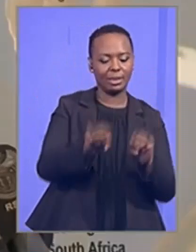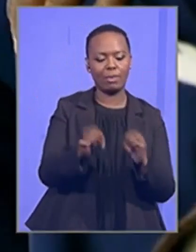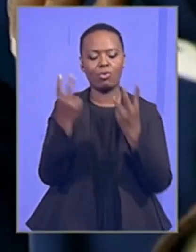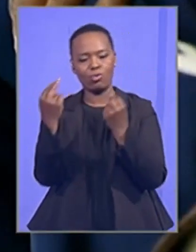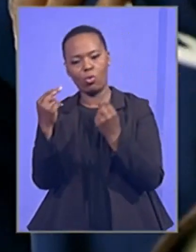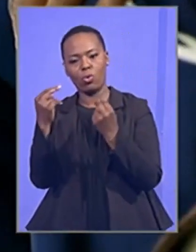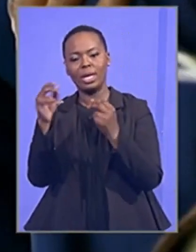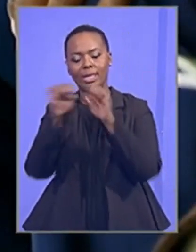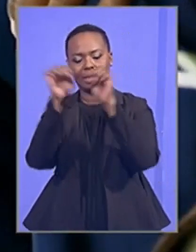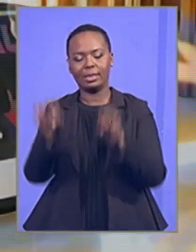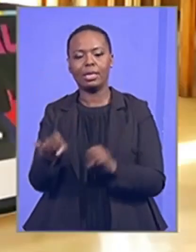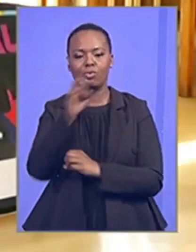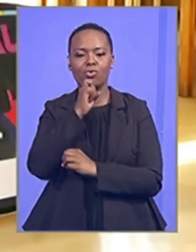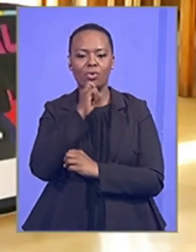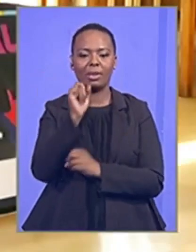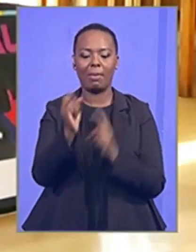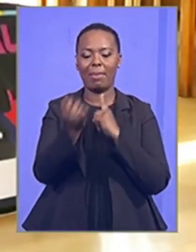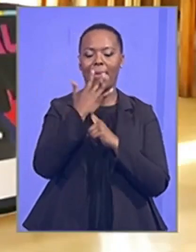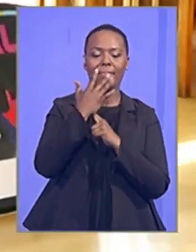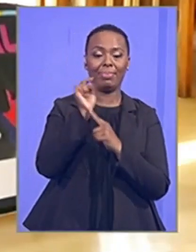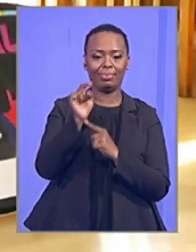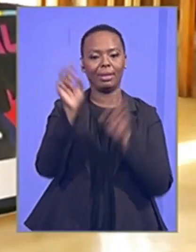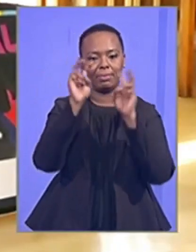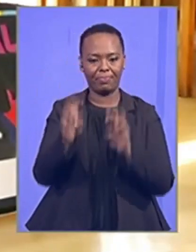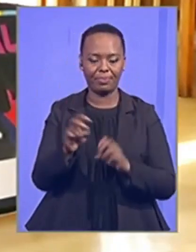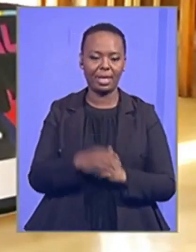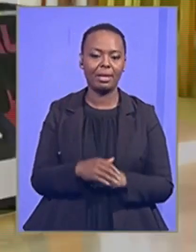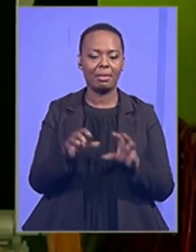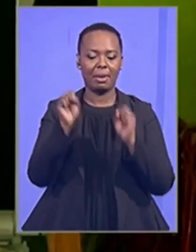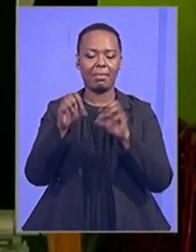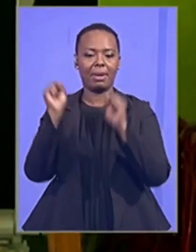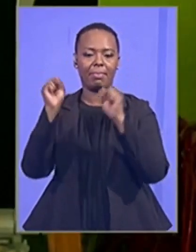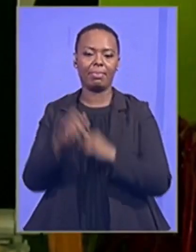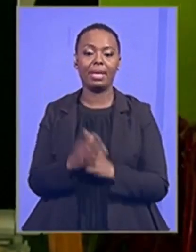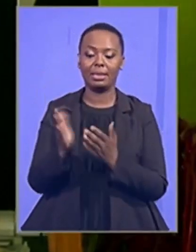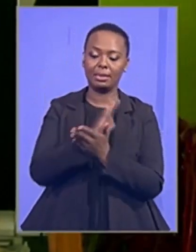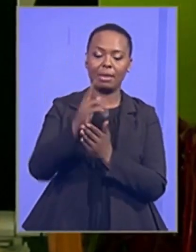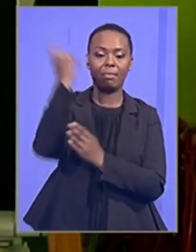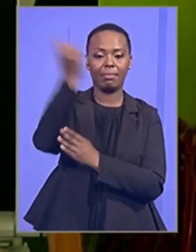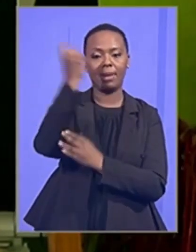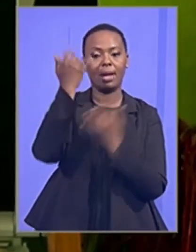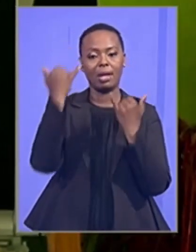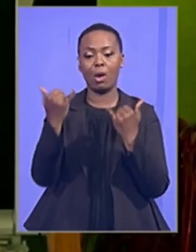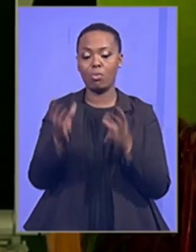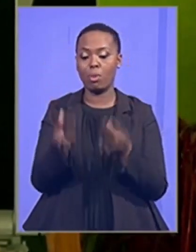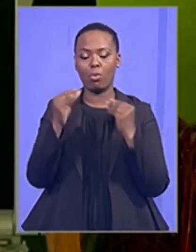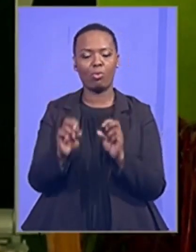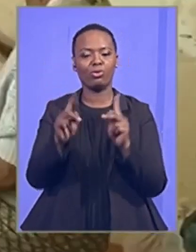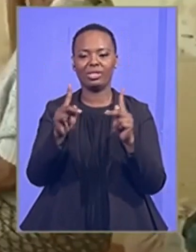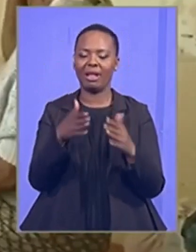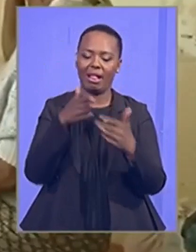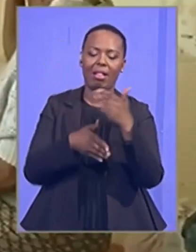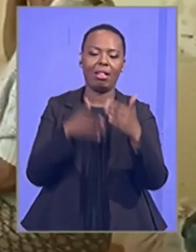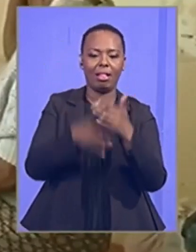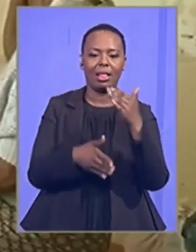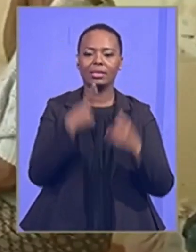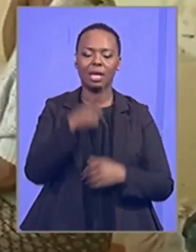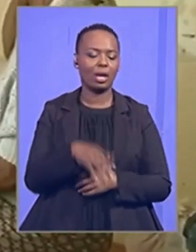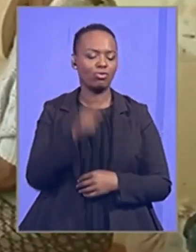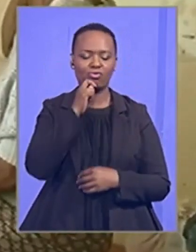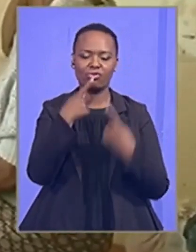period. Ho latela dingongoreho tsa hore dibaka tse ding tsa mahaeng di nka iphumana di kwaletswe ka ntle monyetleng ona, Letona le re seo ha se